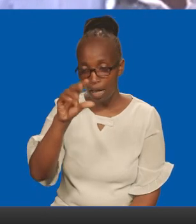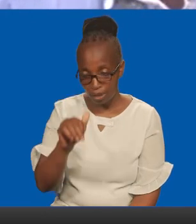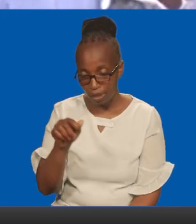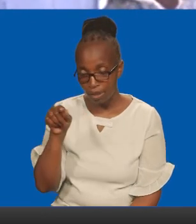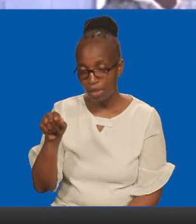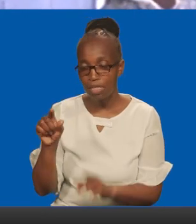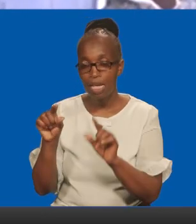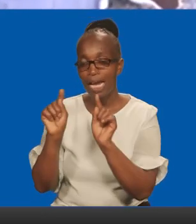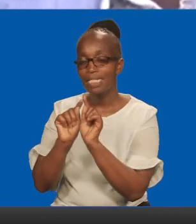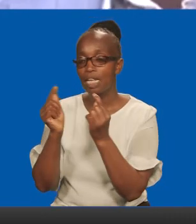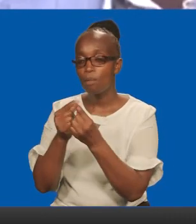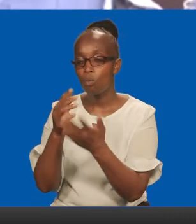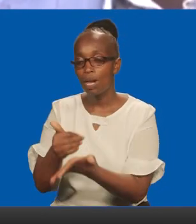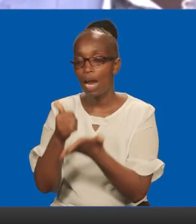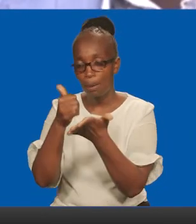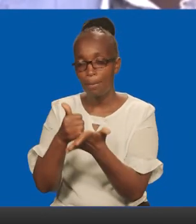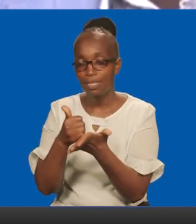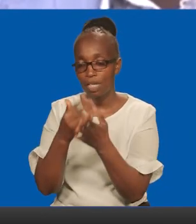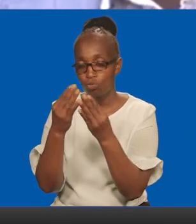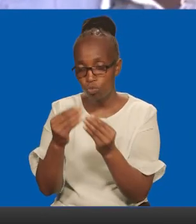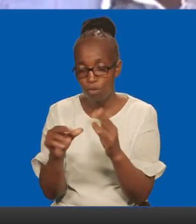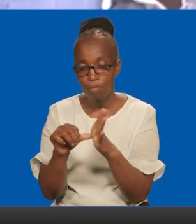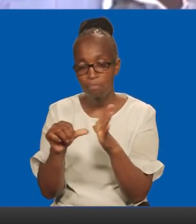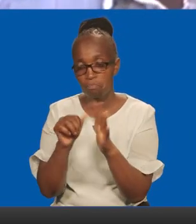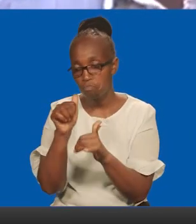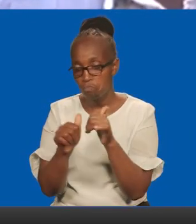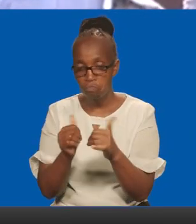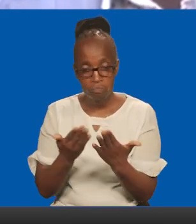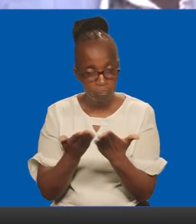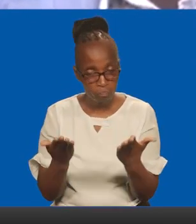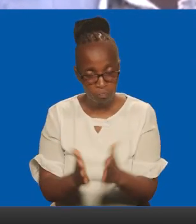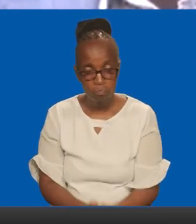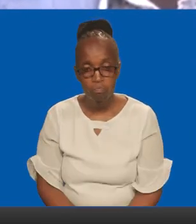us in unraveling the problem that we are witnessing this morning.